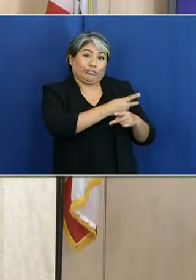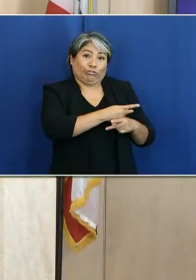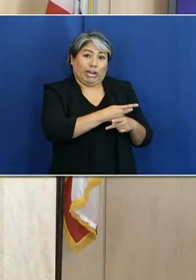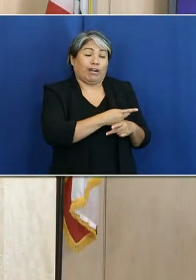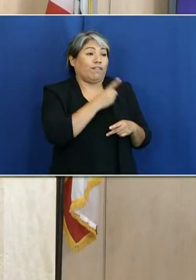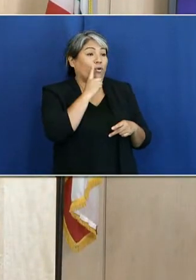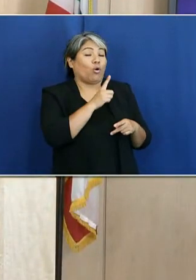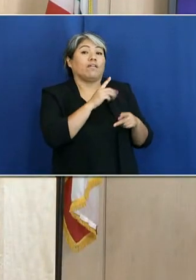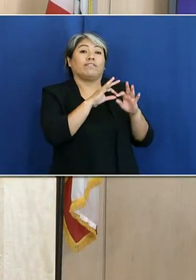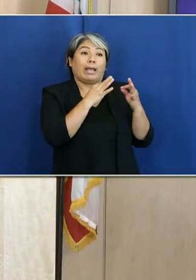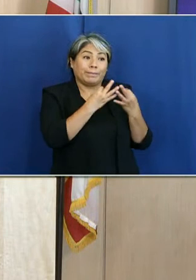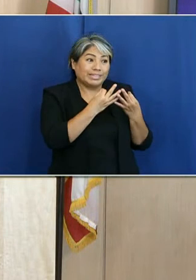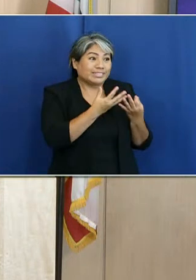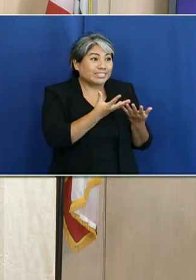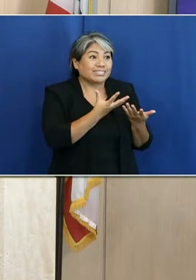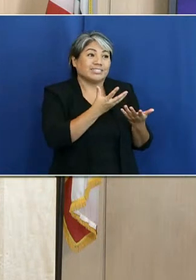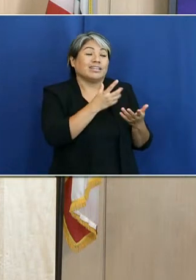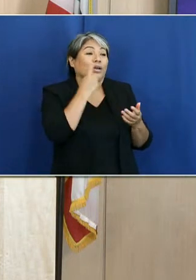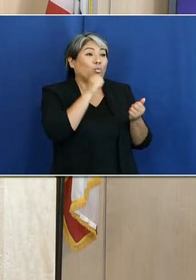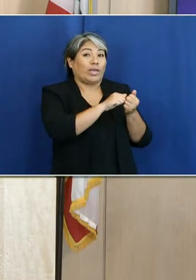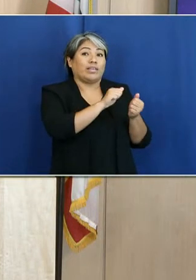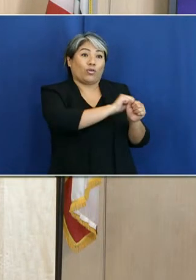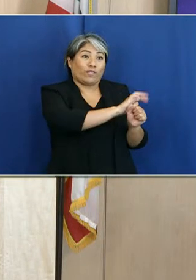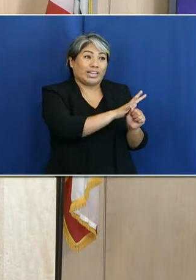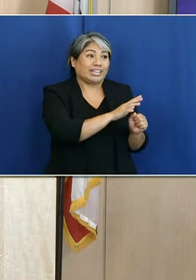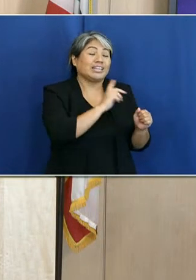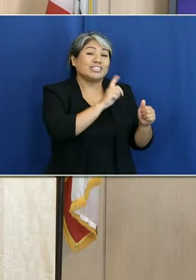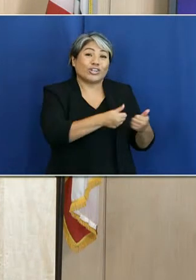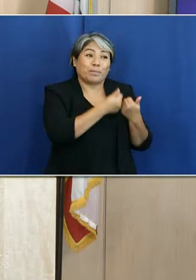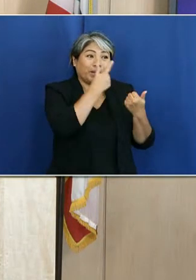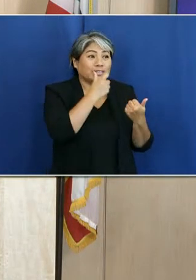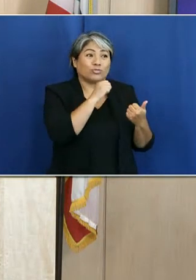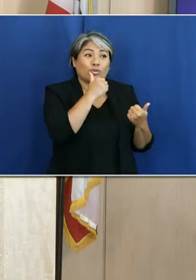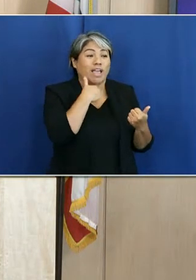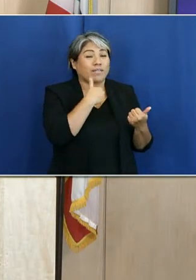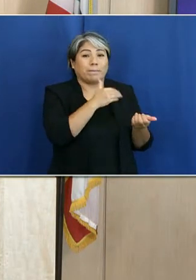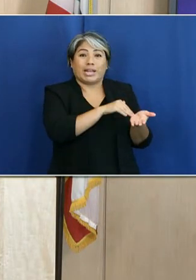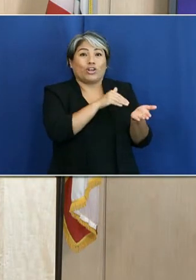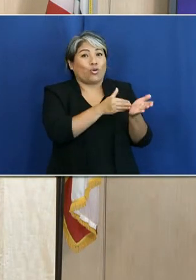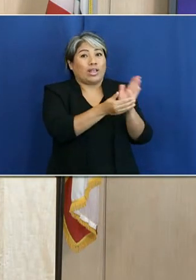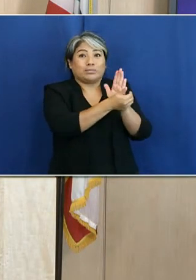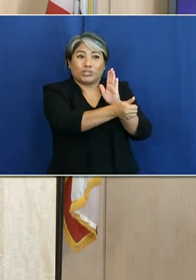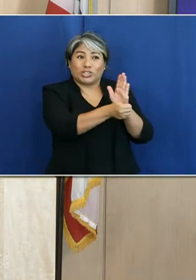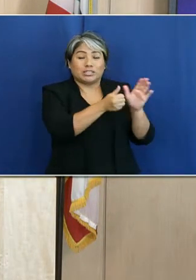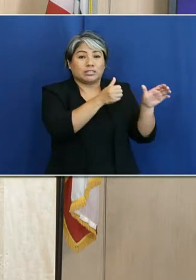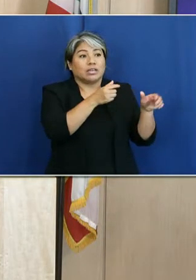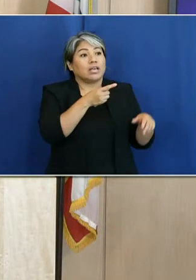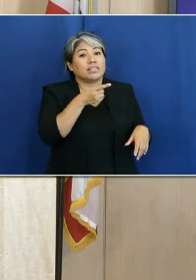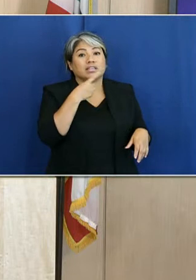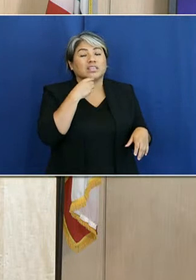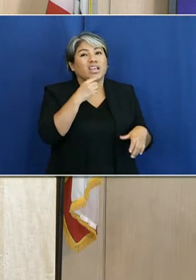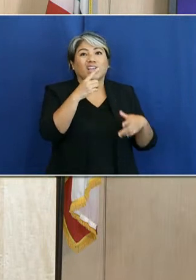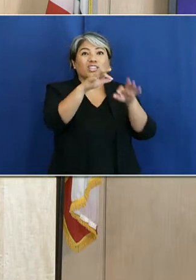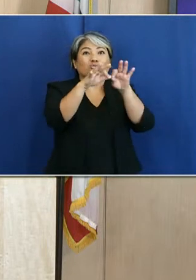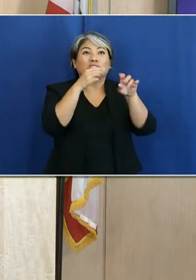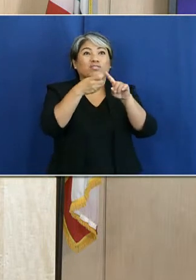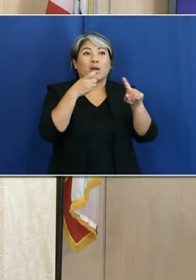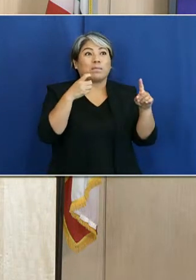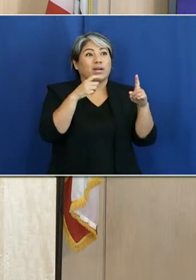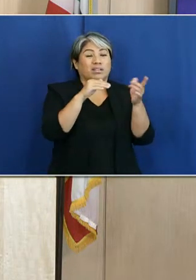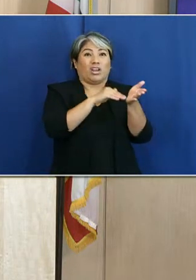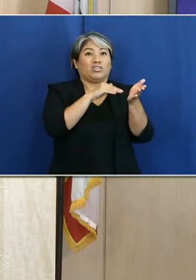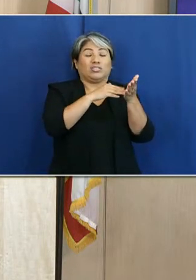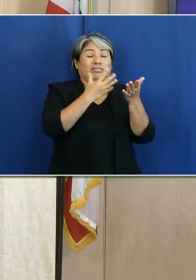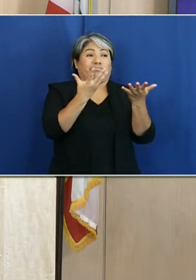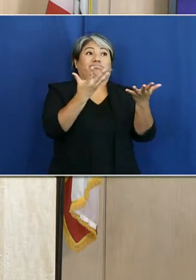with COVID-19 has been very challenging, given that they don't have medical expertise. They cited unclear instructions from doctors and vague